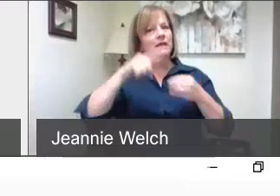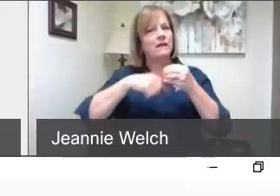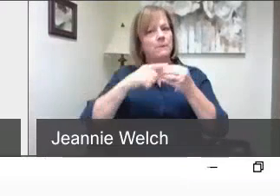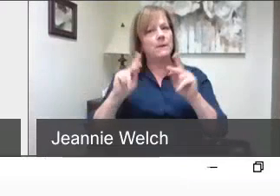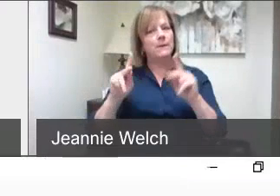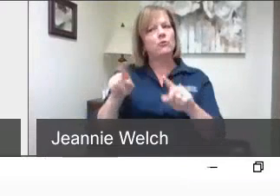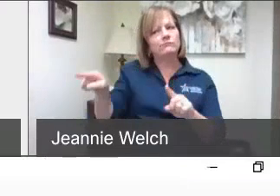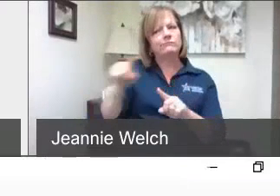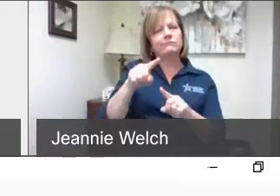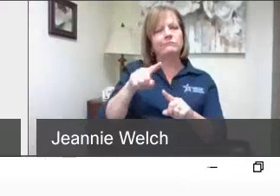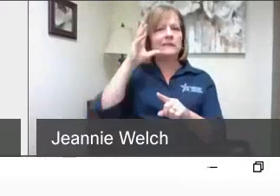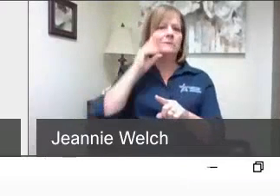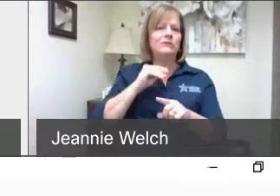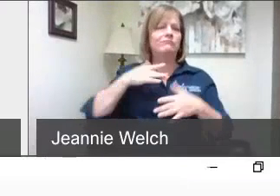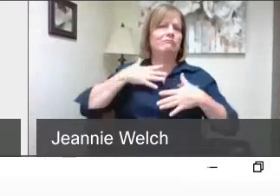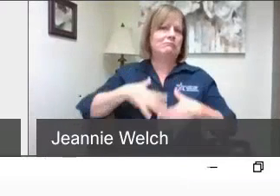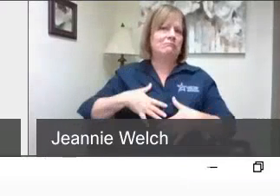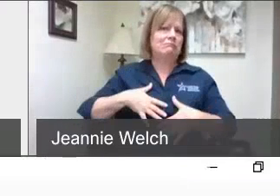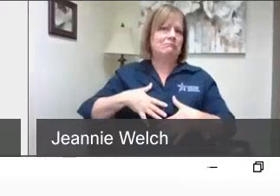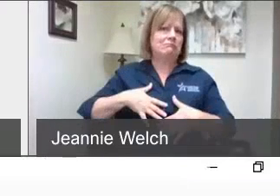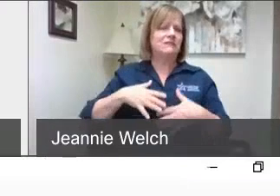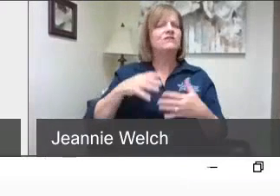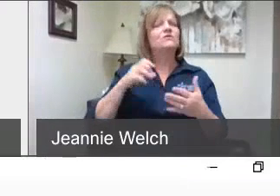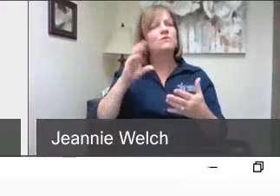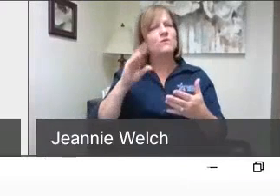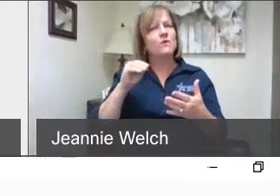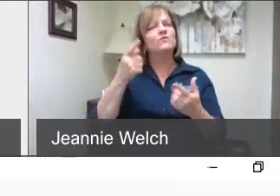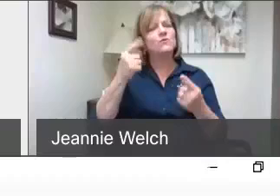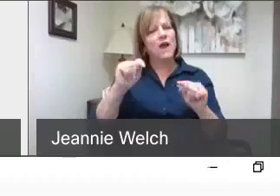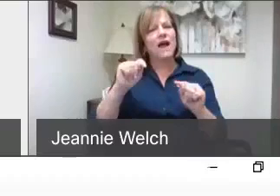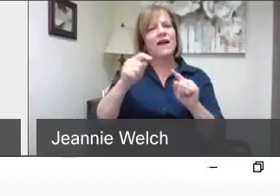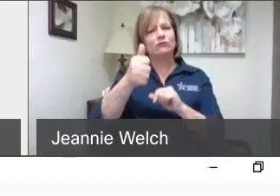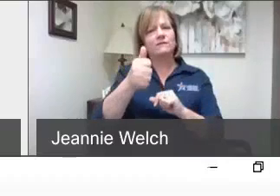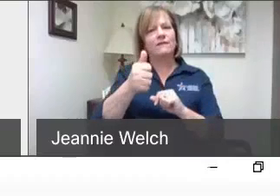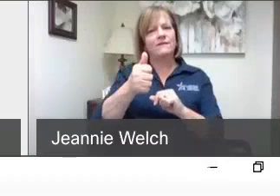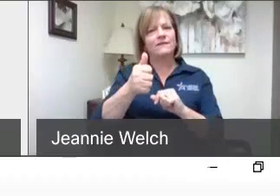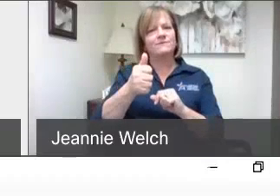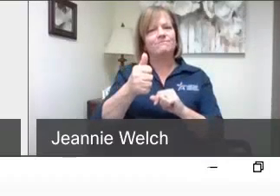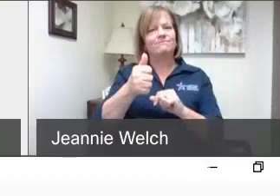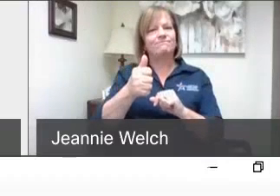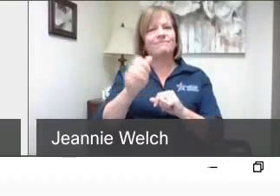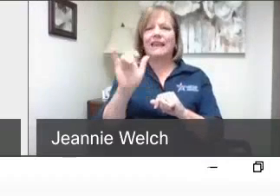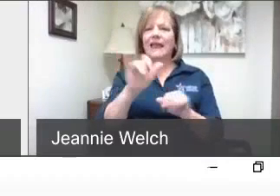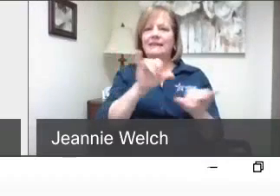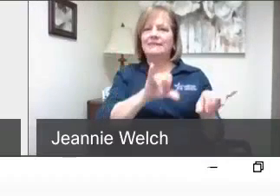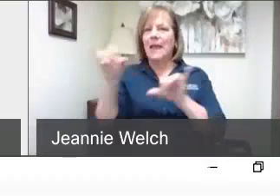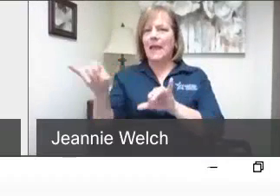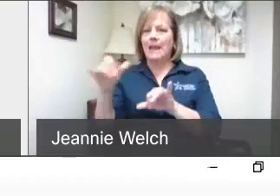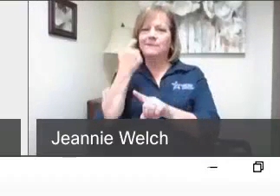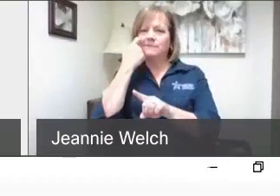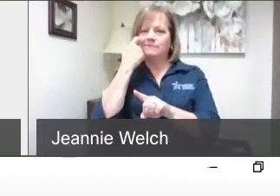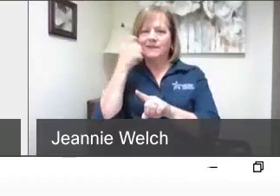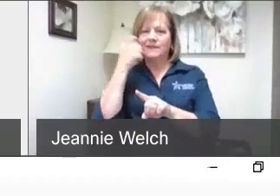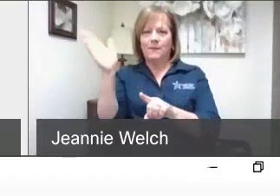can just make sure you try to be a little, like I said before in the PowerPoint, just being a little bit